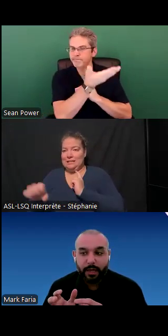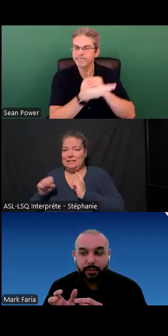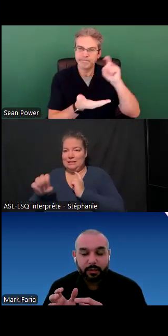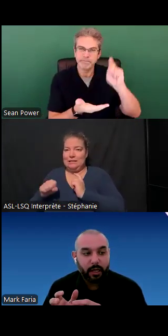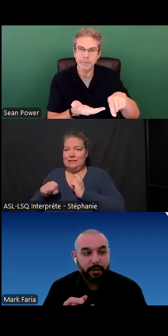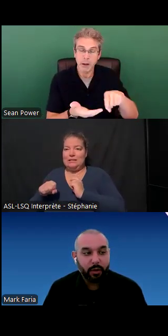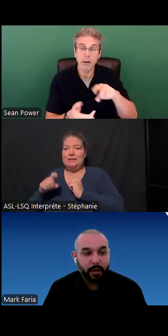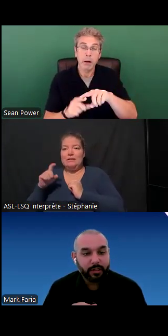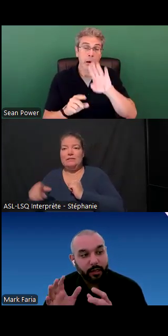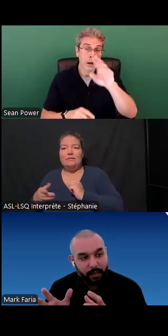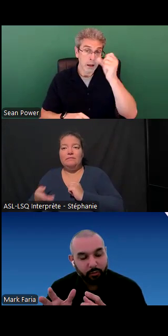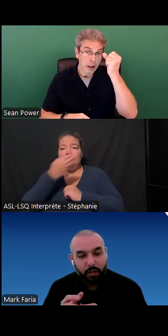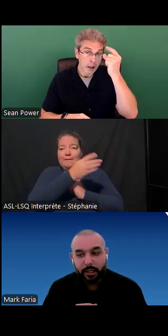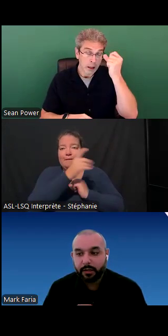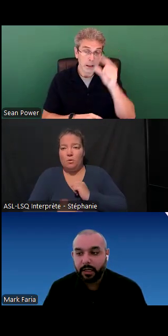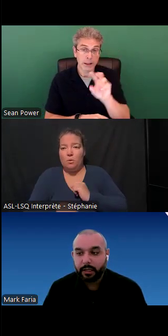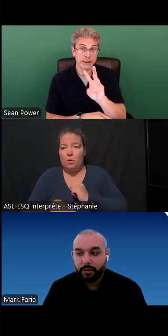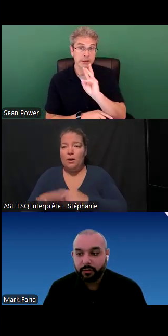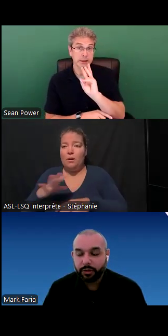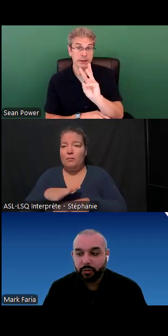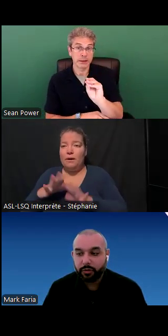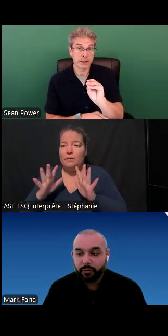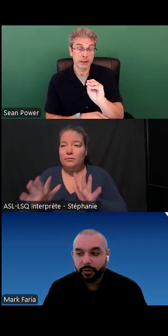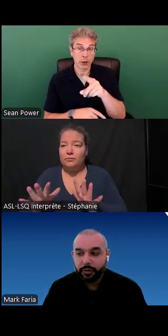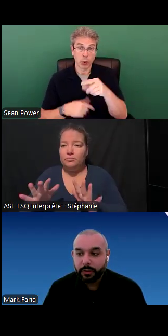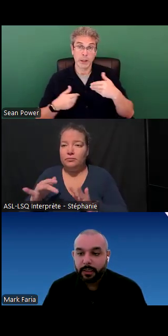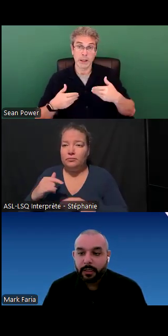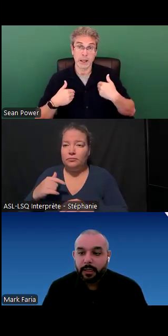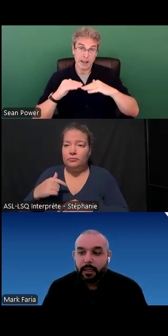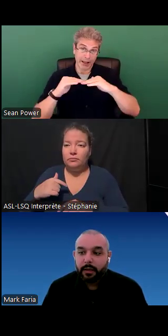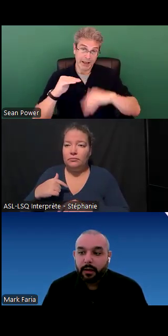of grants and bonds. And again, I'll get into that later as well too with the rules.